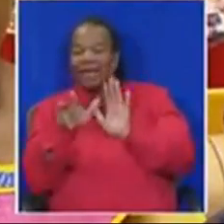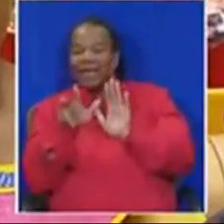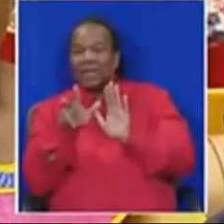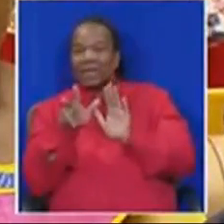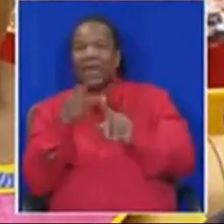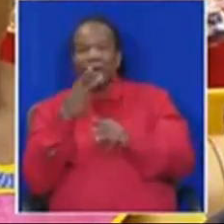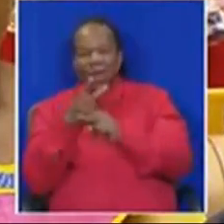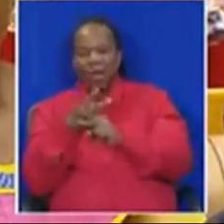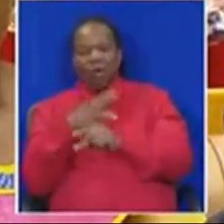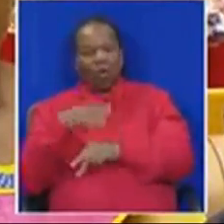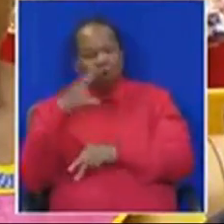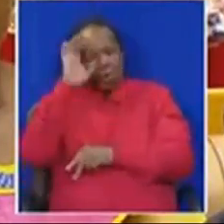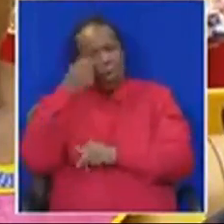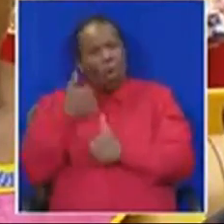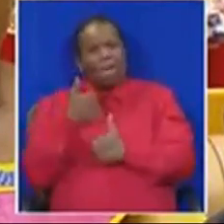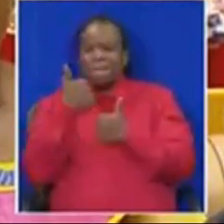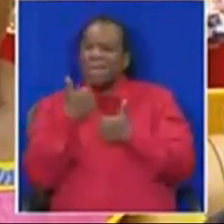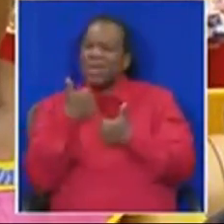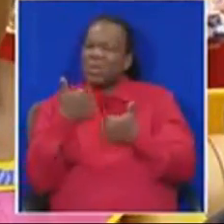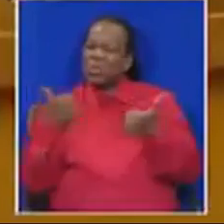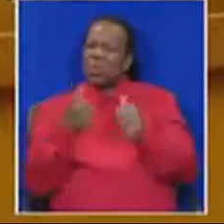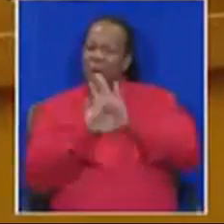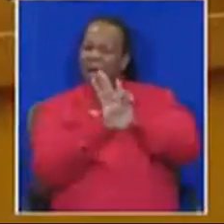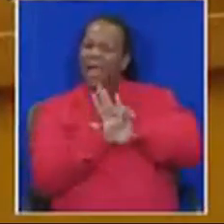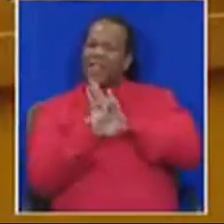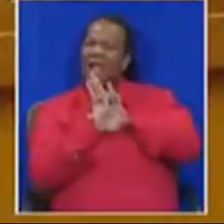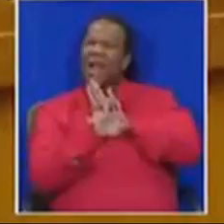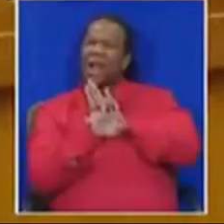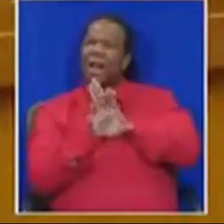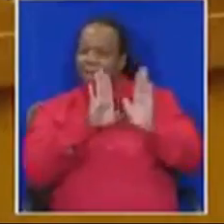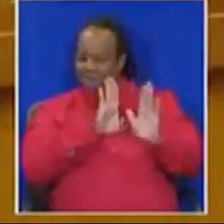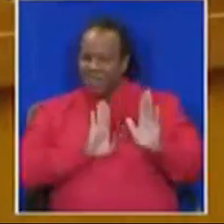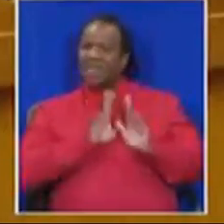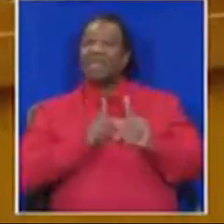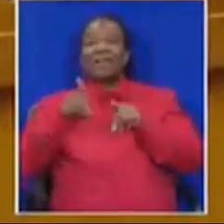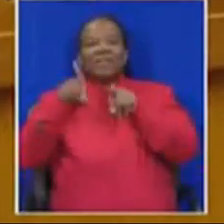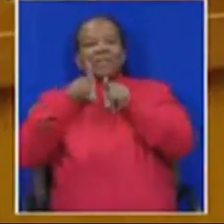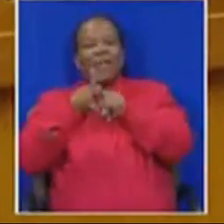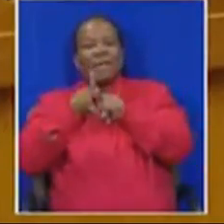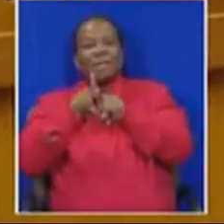to ethical behavior as well as ethical leadership.